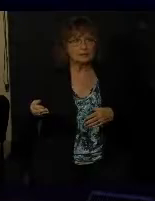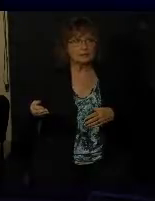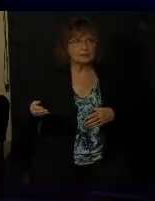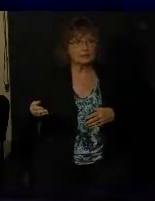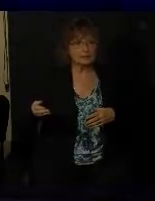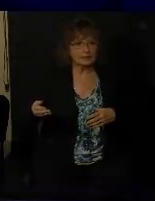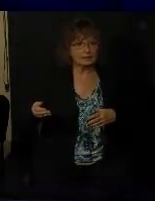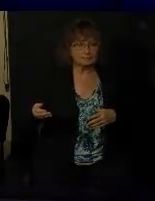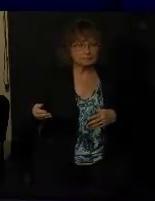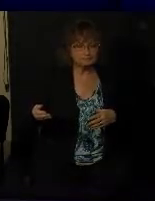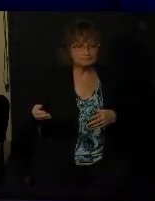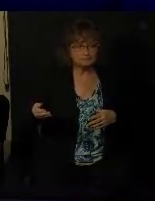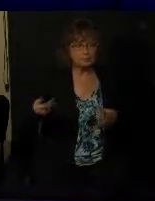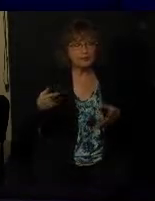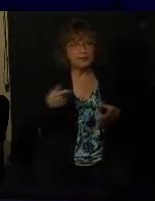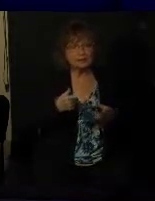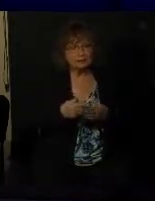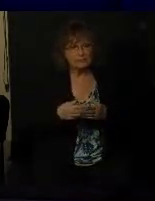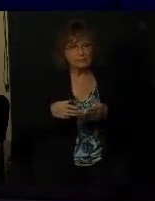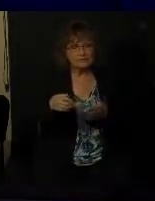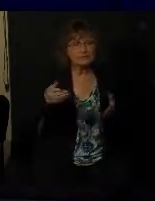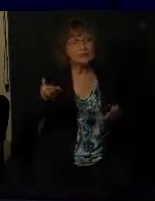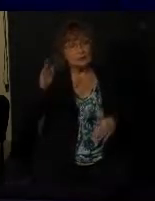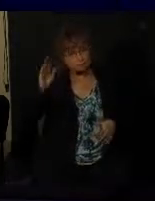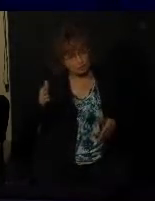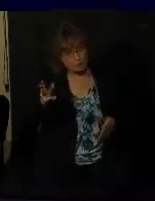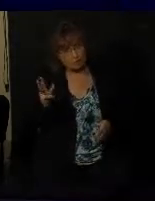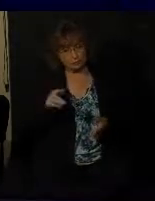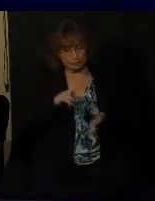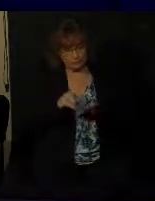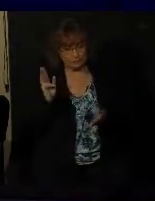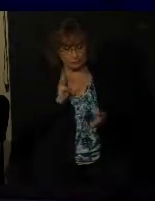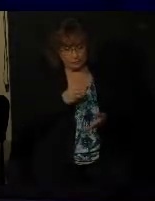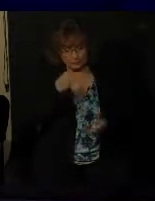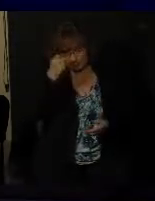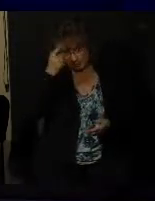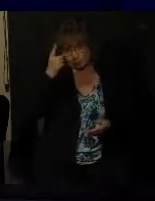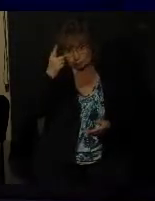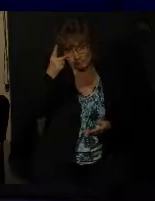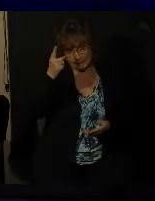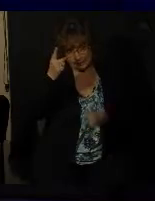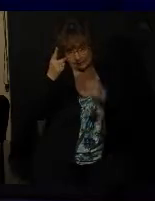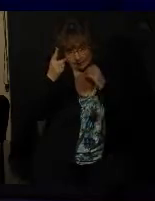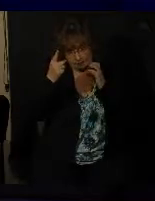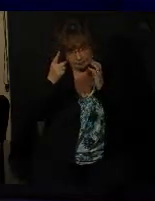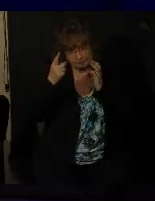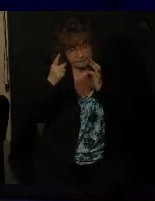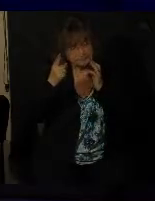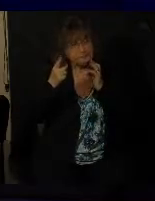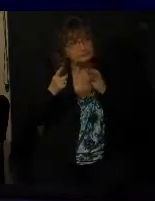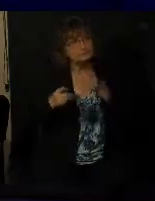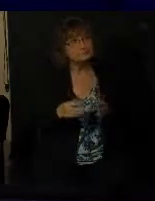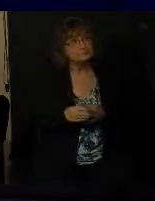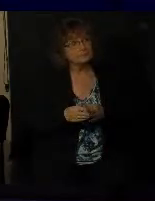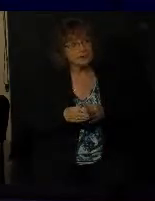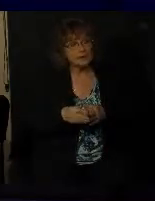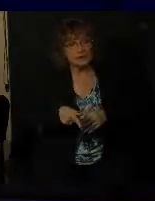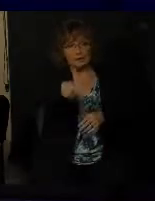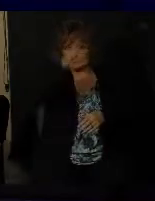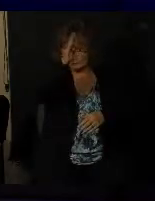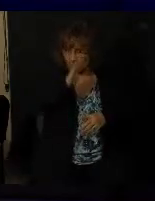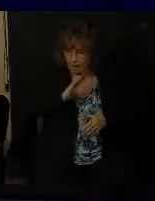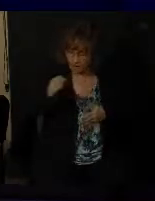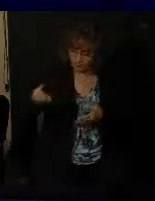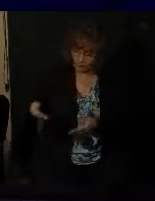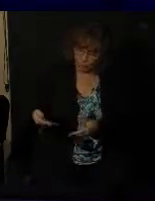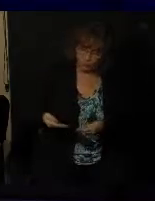"Hearken unto me, listen, you stout-hearted, that are far from righteousness. I bring near my righteousness. It shall not be